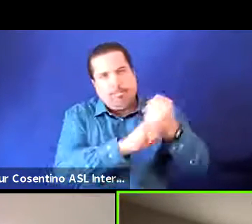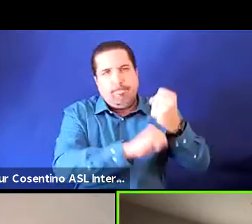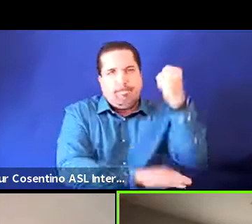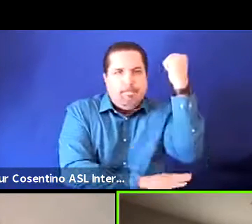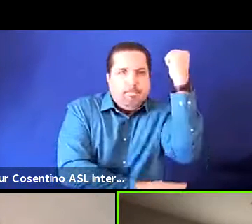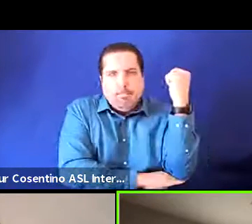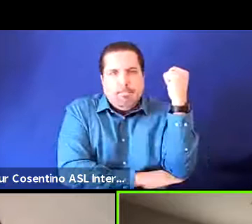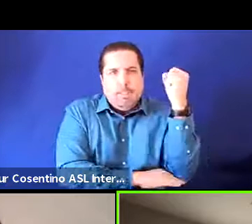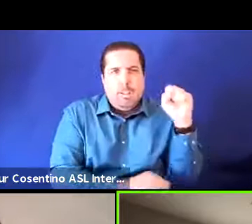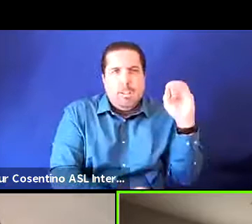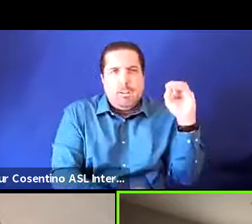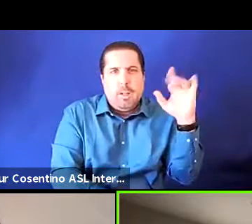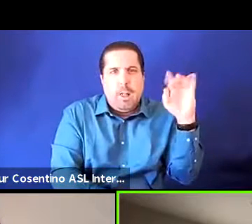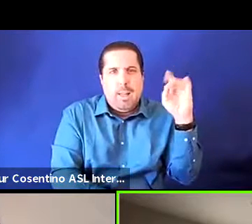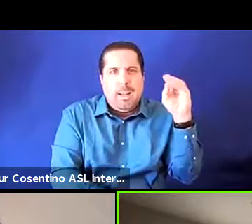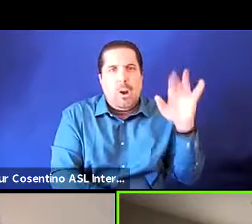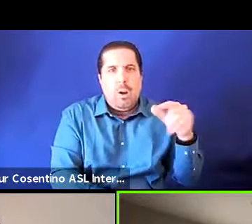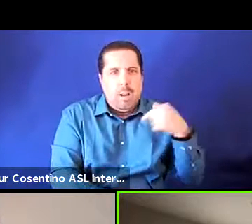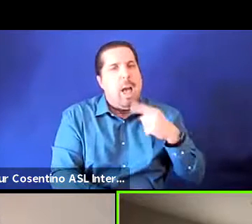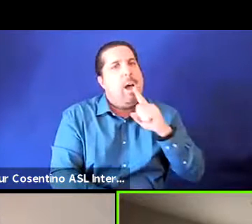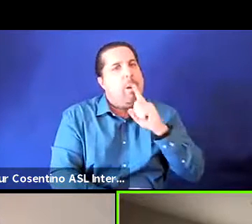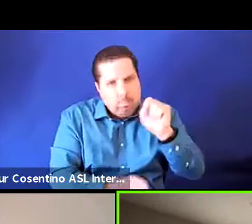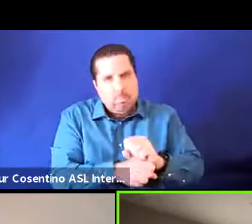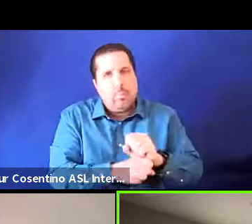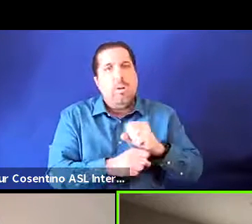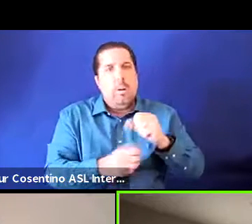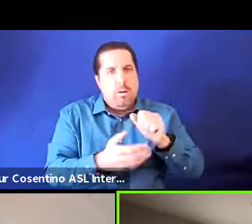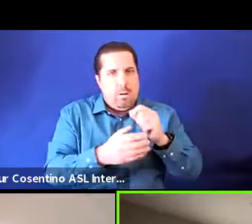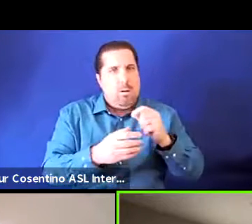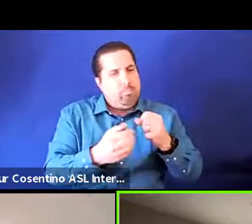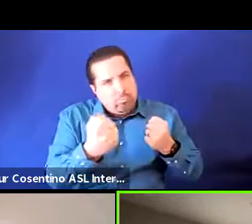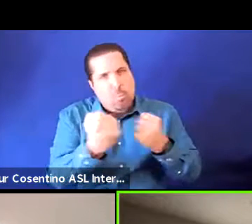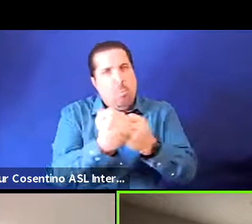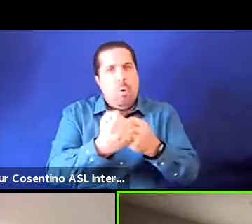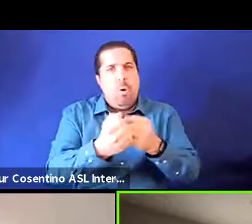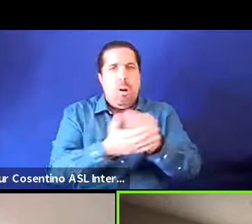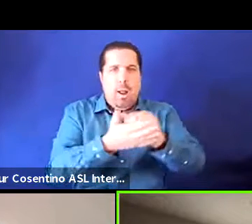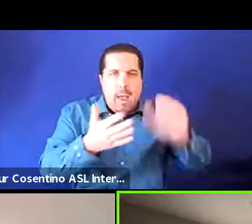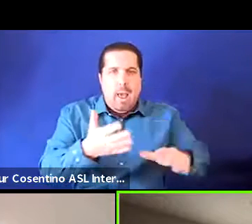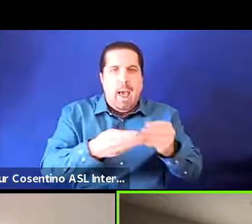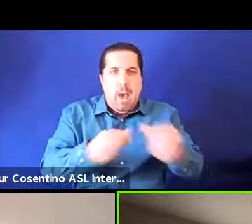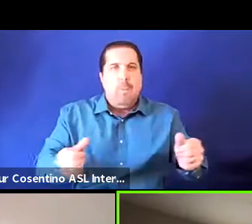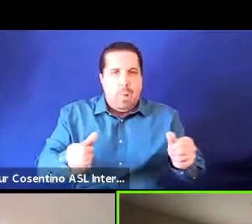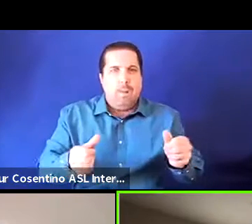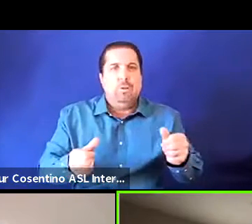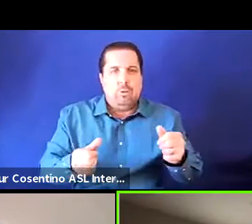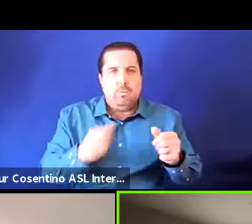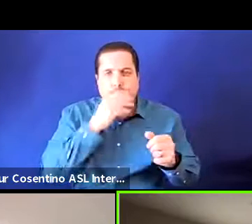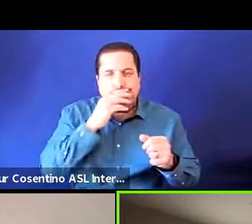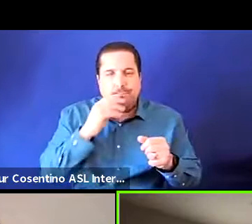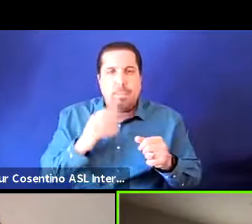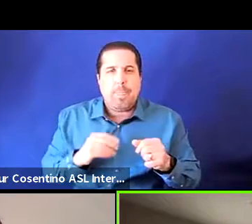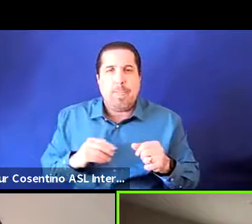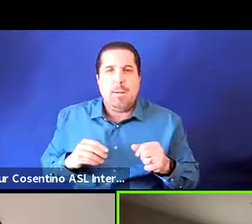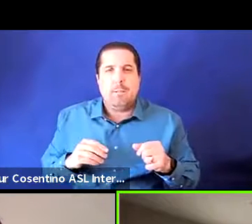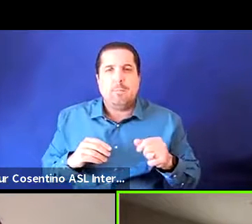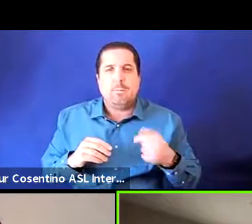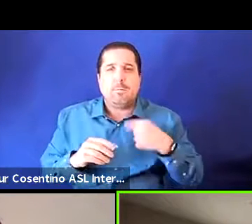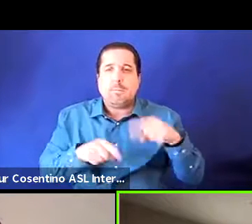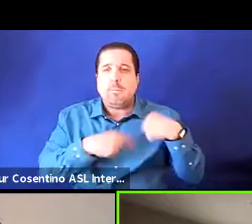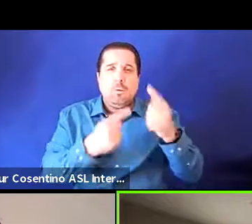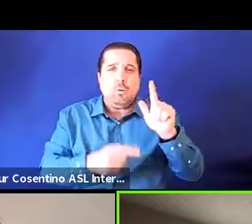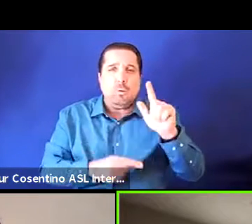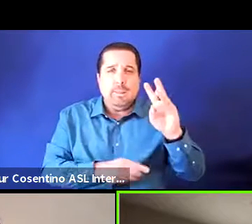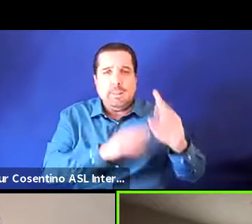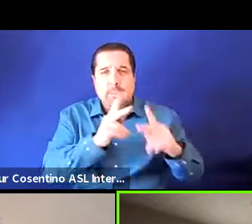too practice abolition. But here's more of what I know and what I couldn't articulate then. As a young teenager growing up in a home of 26 people